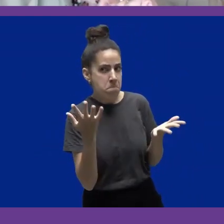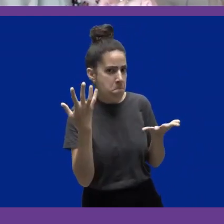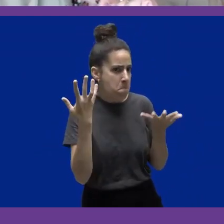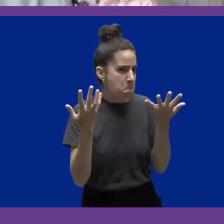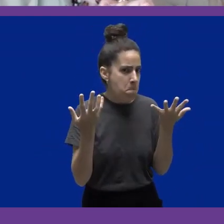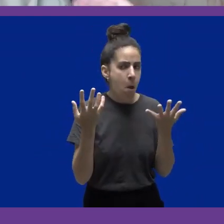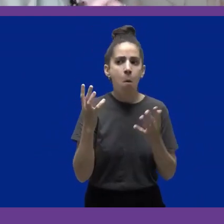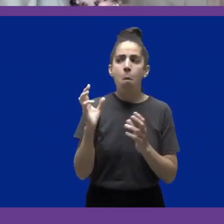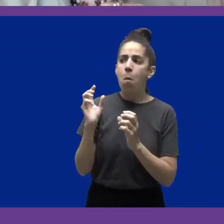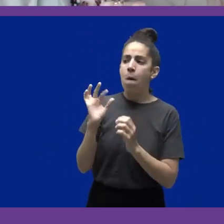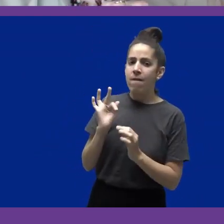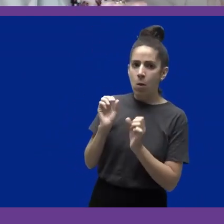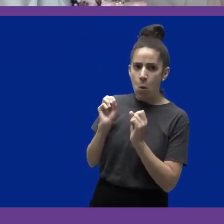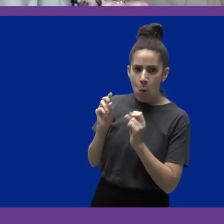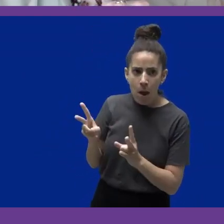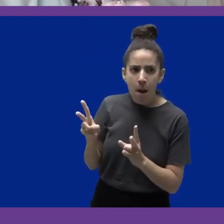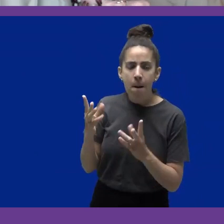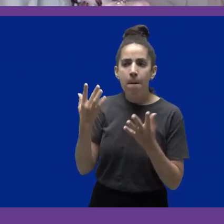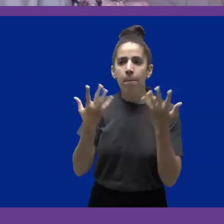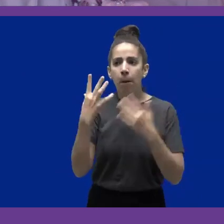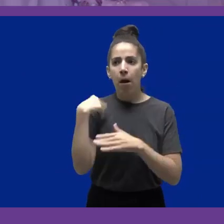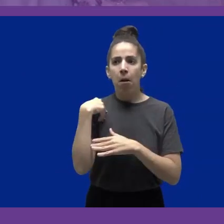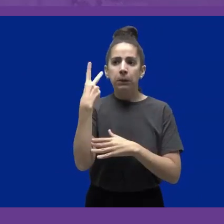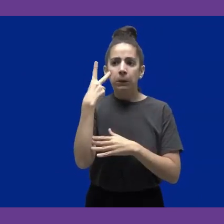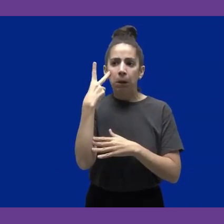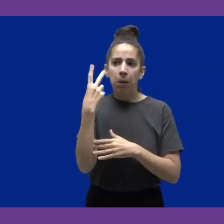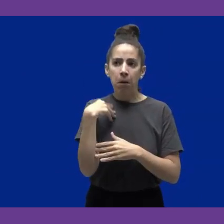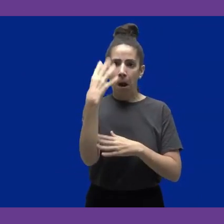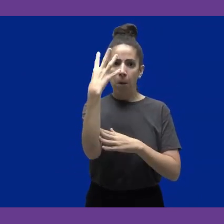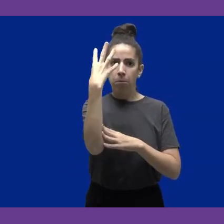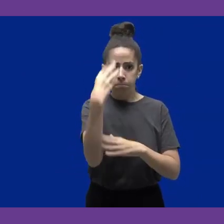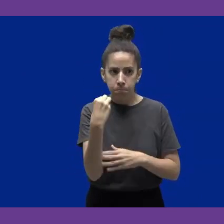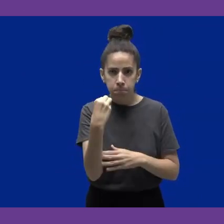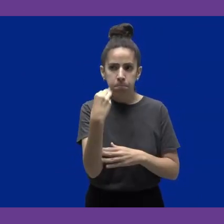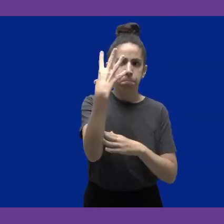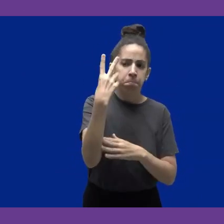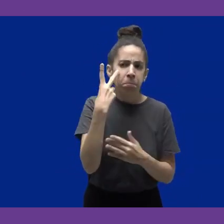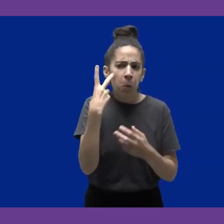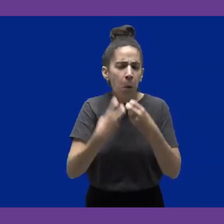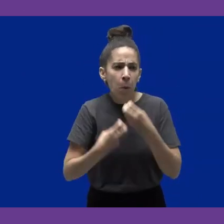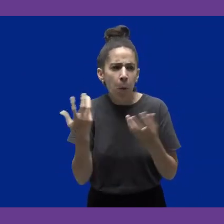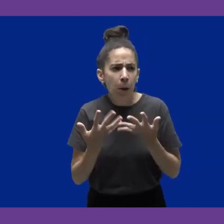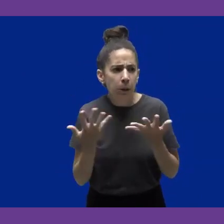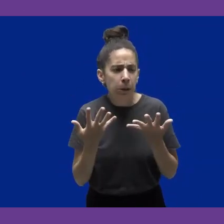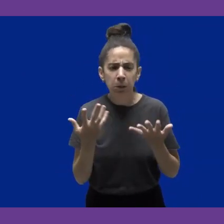and perhaps this is the reason. Apologies if that was the... It shouldn't. Can you see me